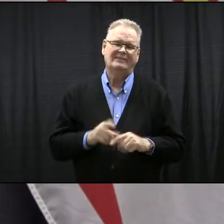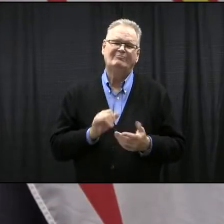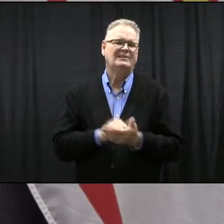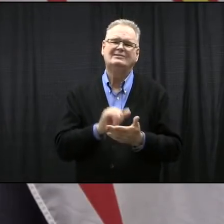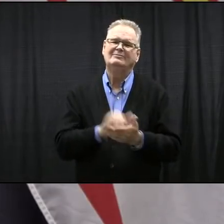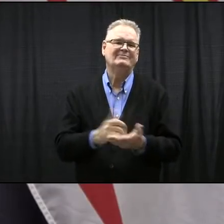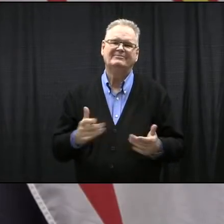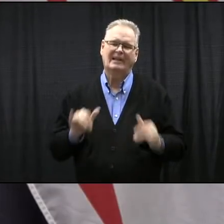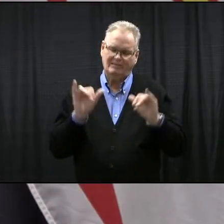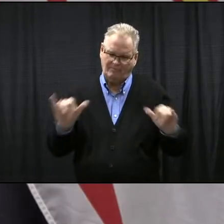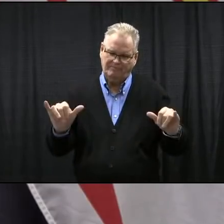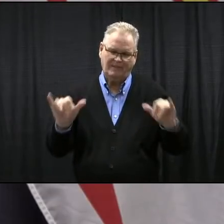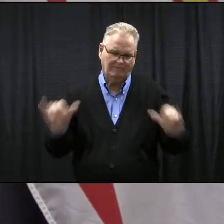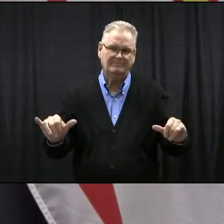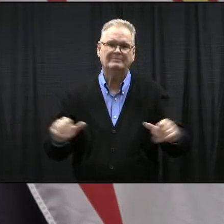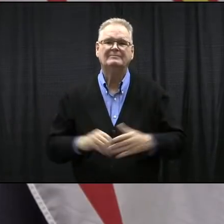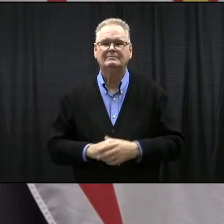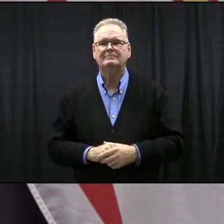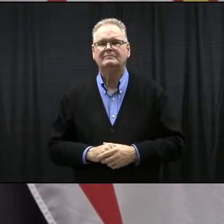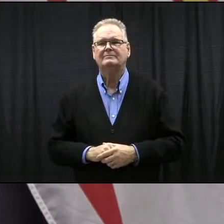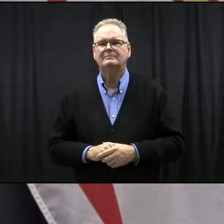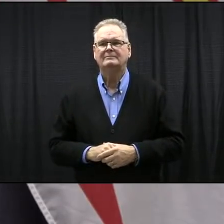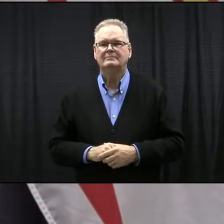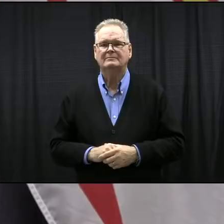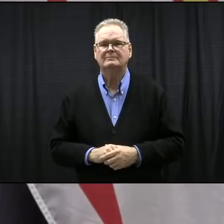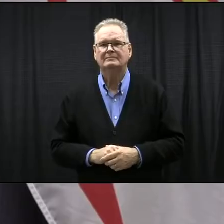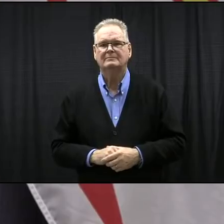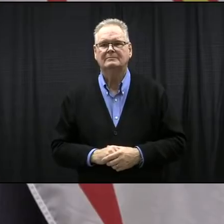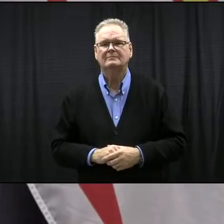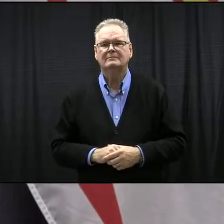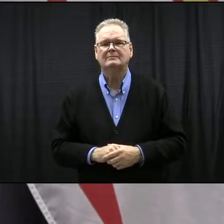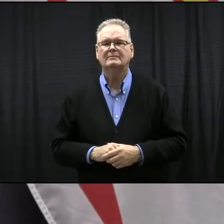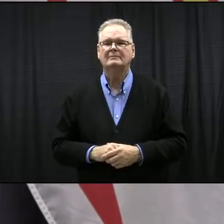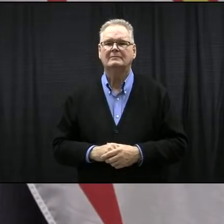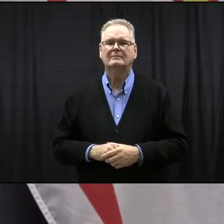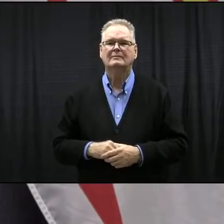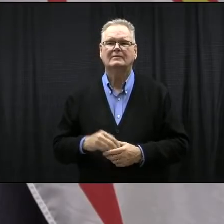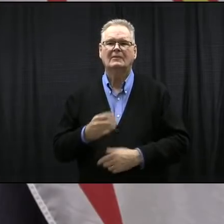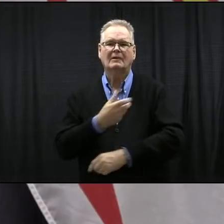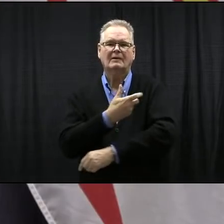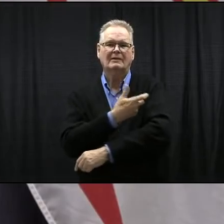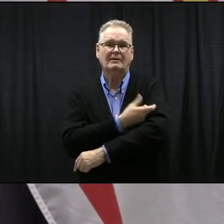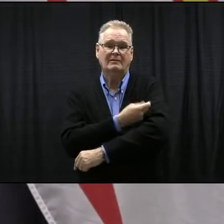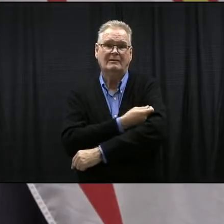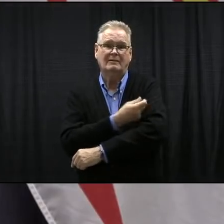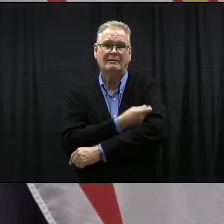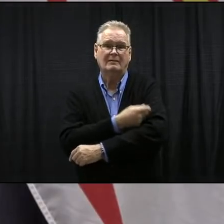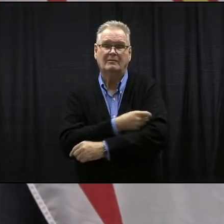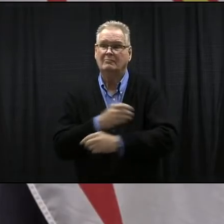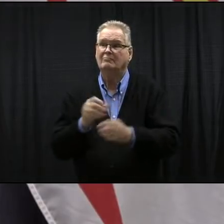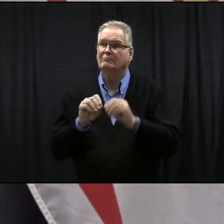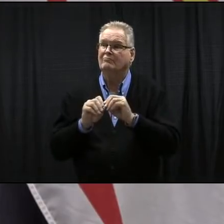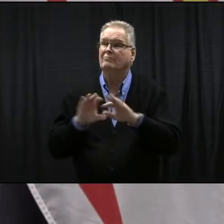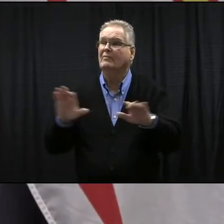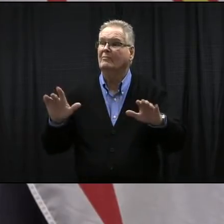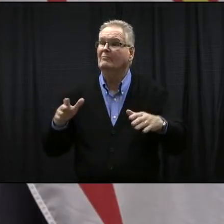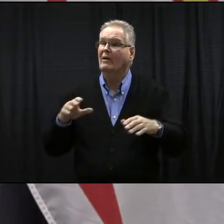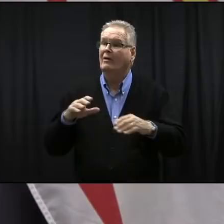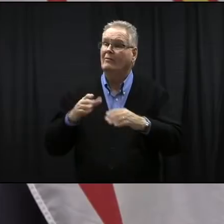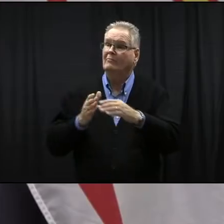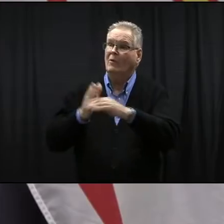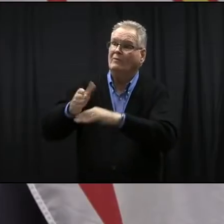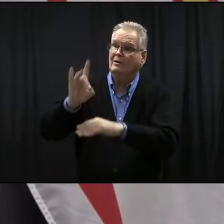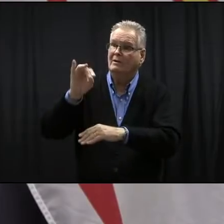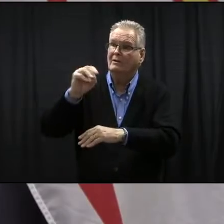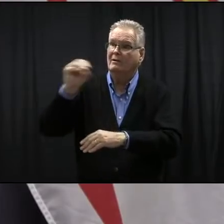that it is safe to do so. We will get there, even if it is a little later than we had hoped, but we can do it only with your help.